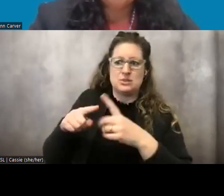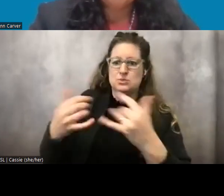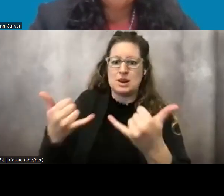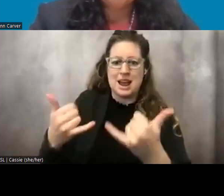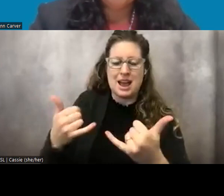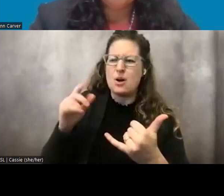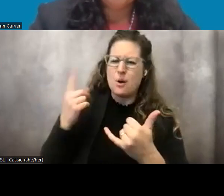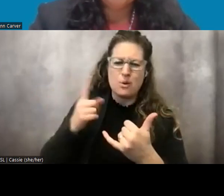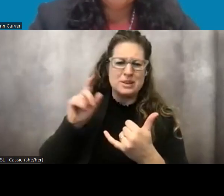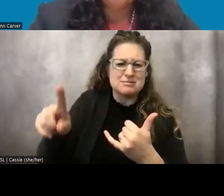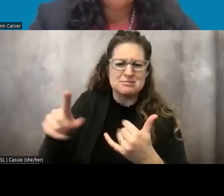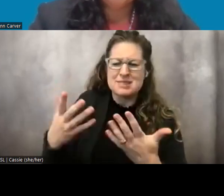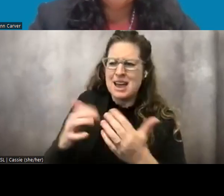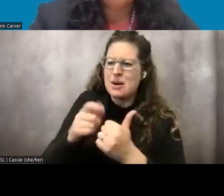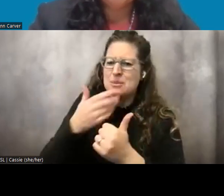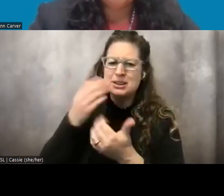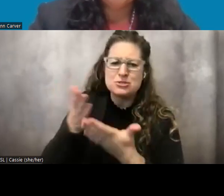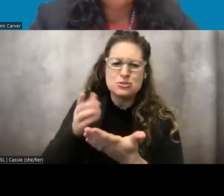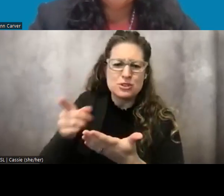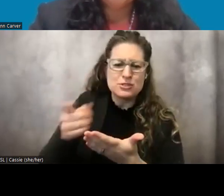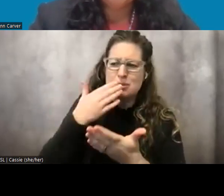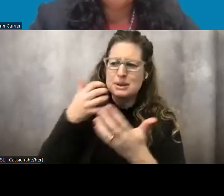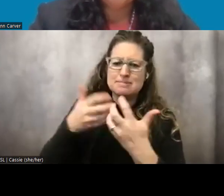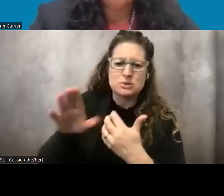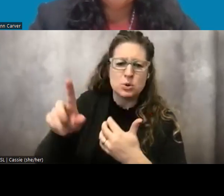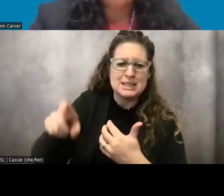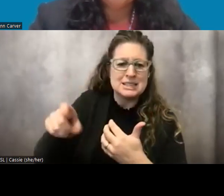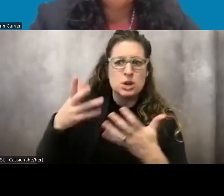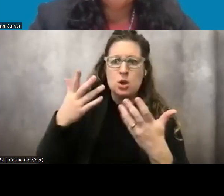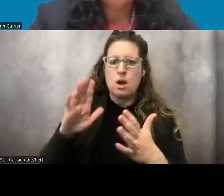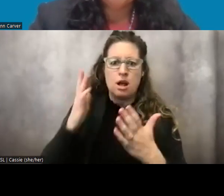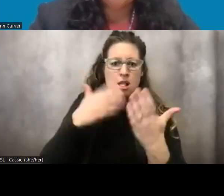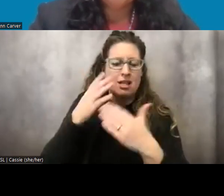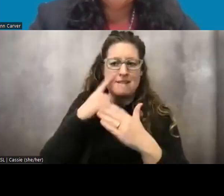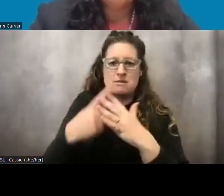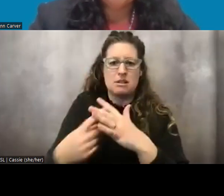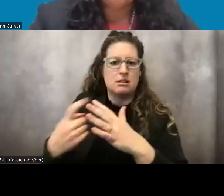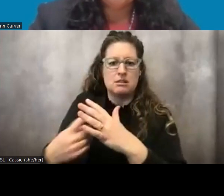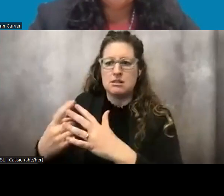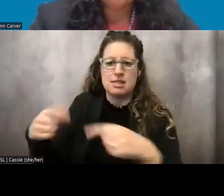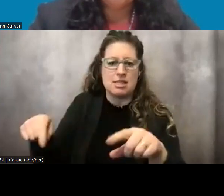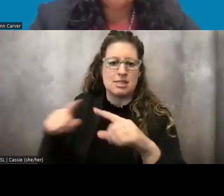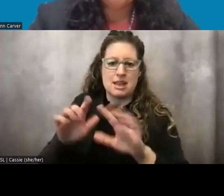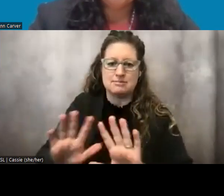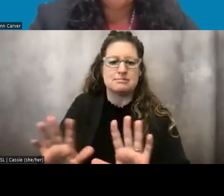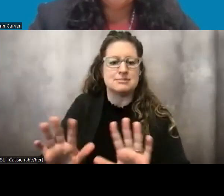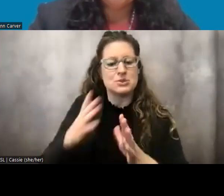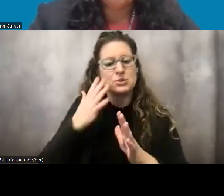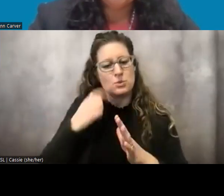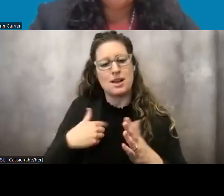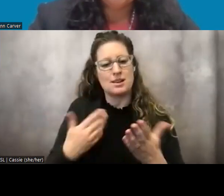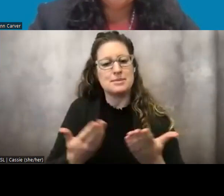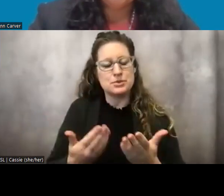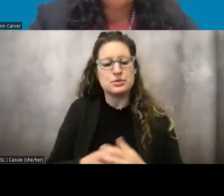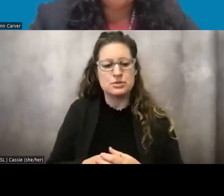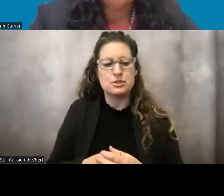you don't fall through the cracks? So in response to that, that is why I'm here today, because our